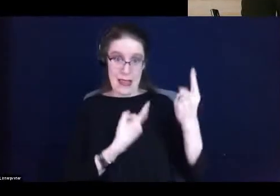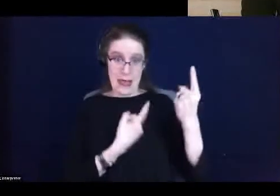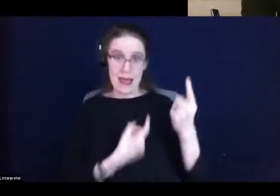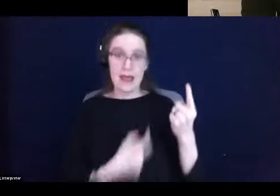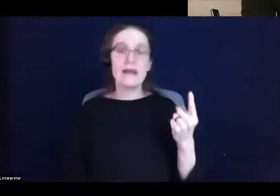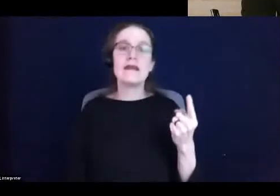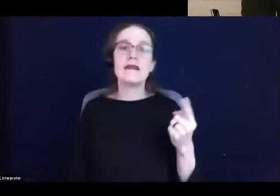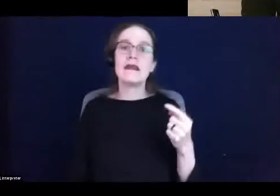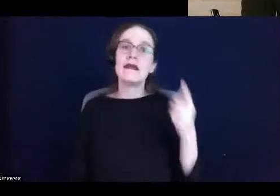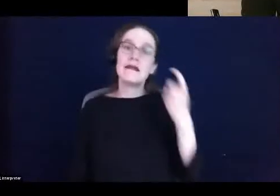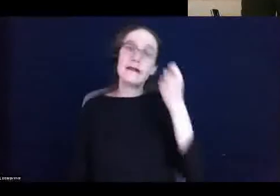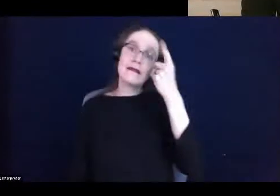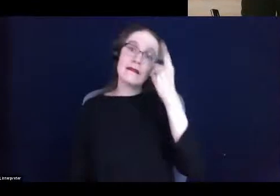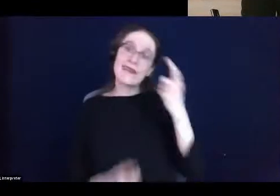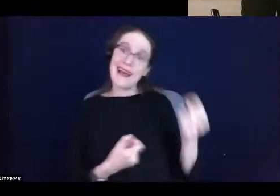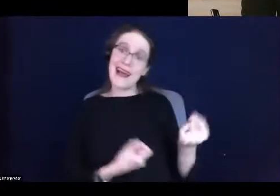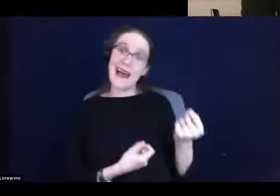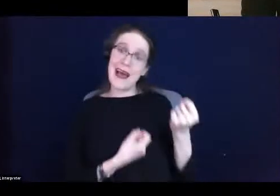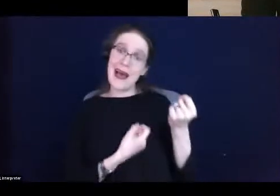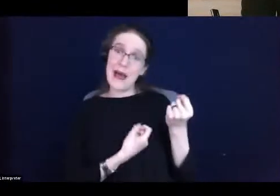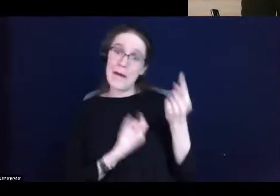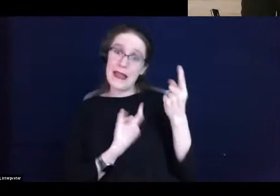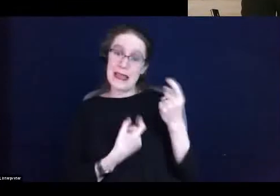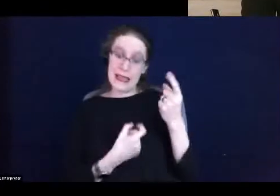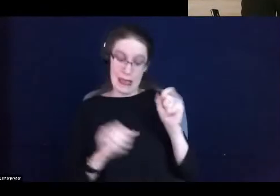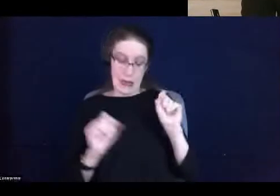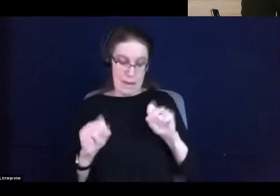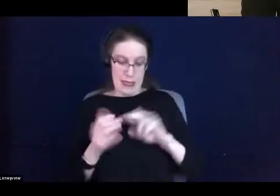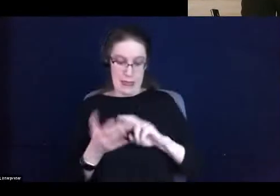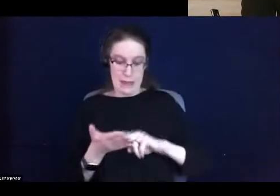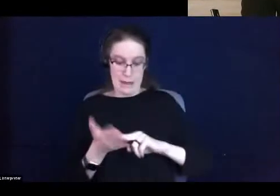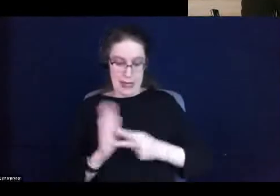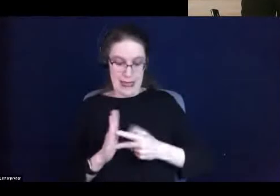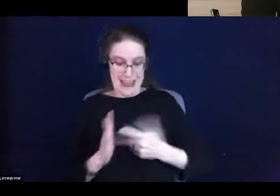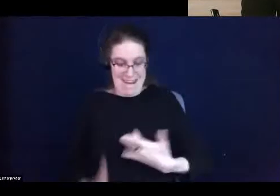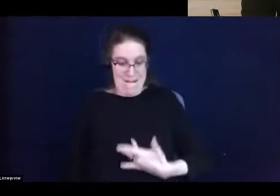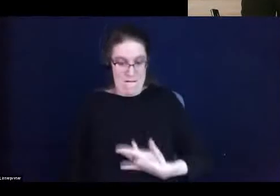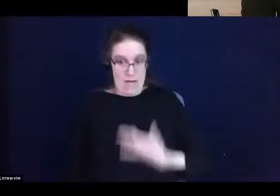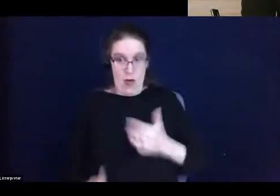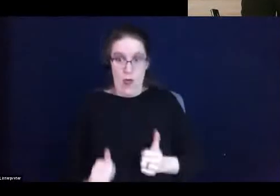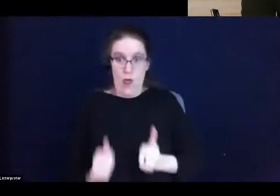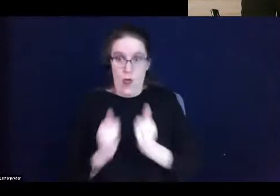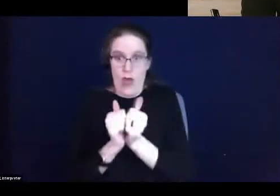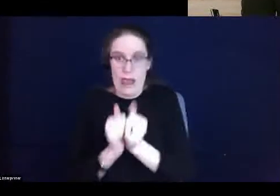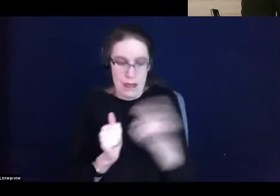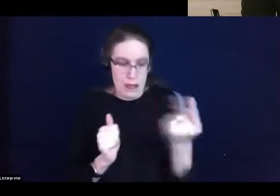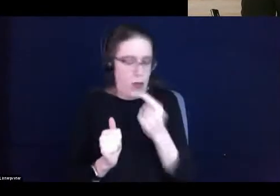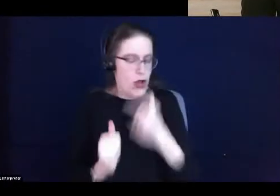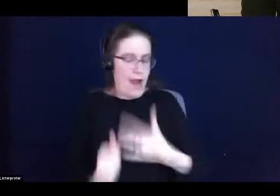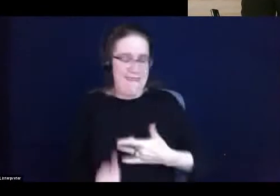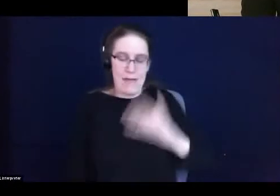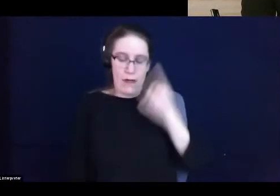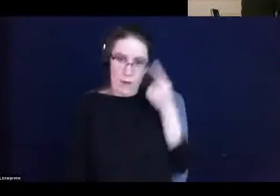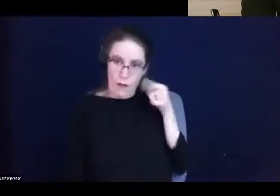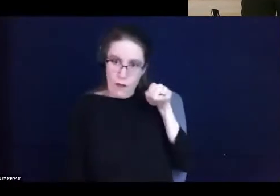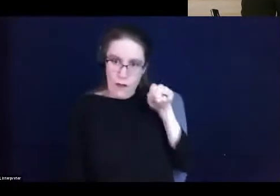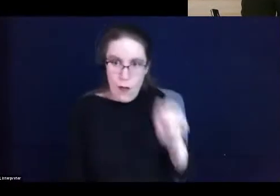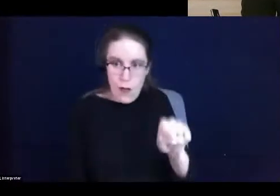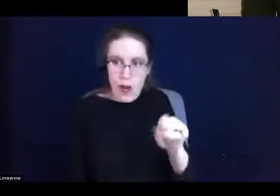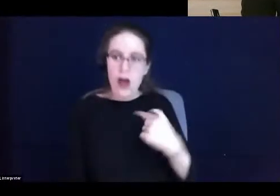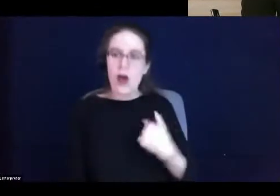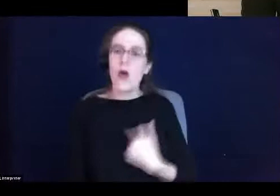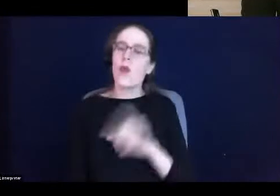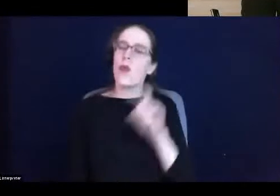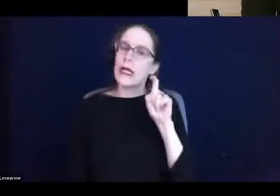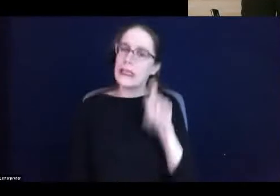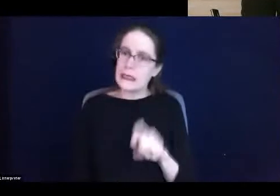empathy is the ability to feel with someone, not for someone. We also have to be able to communicate effectively